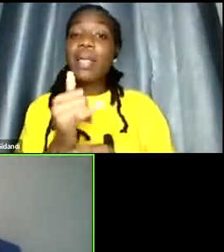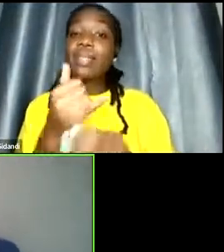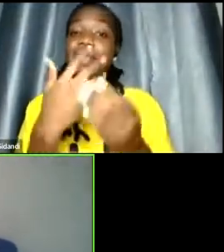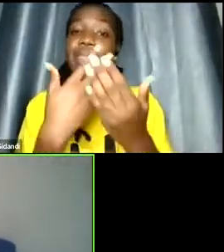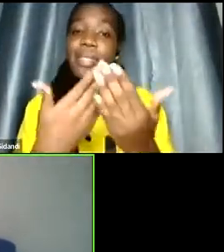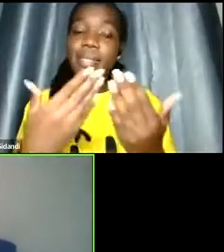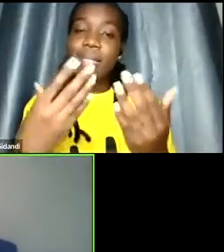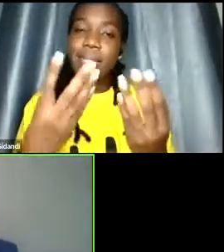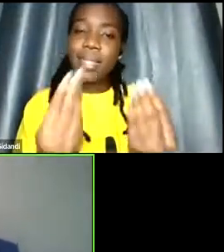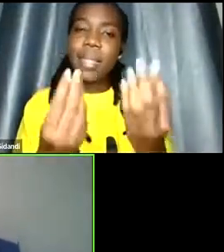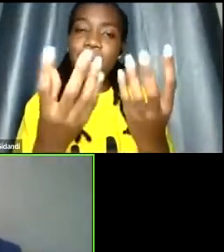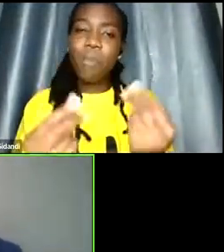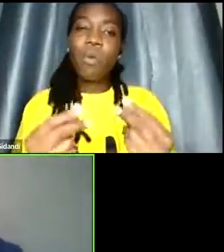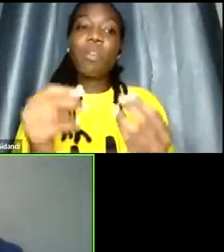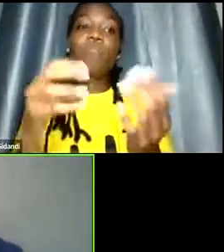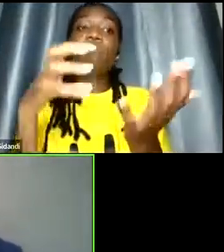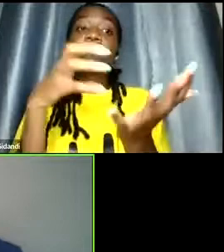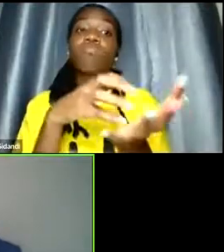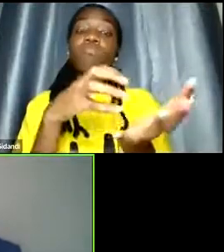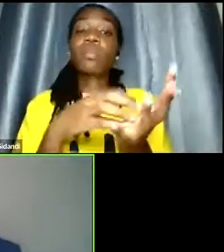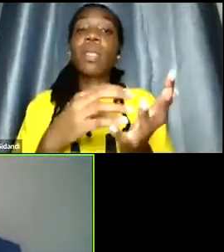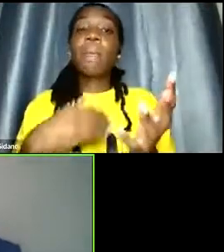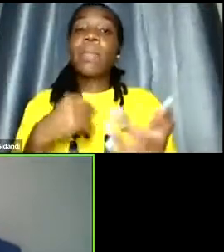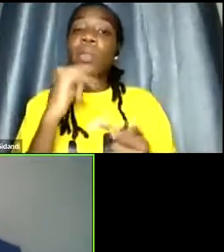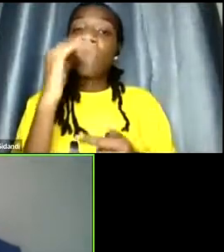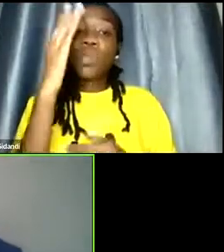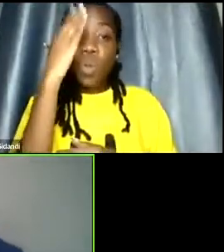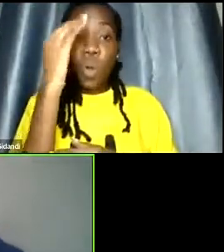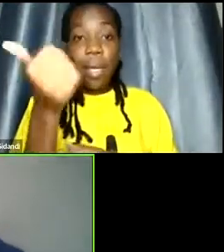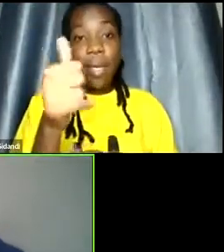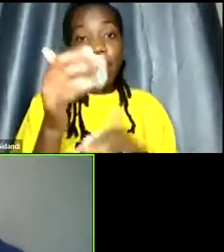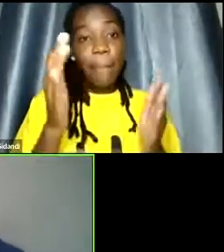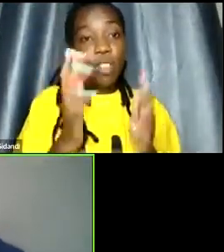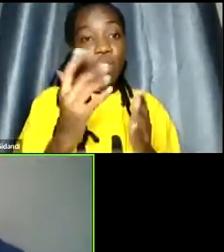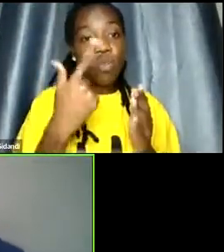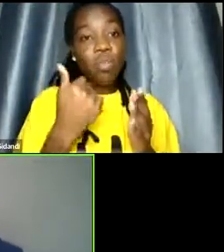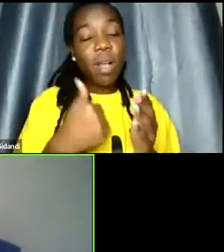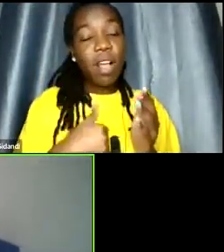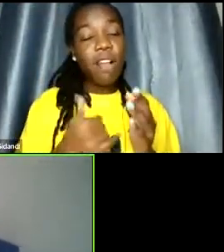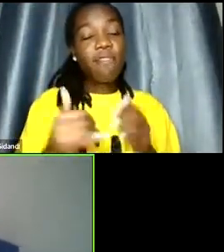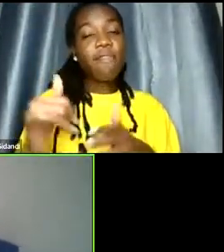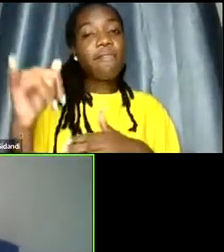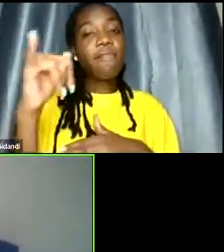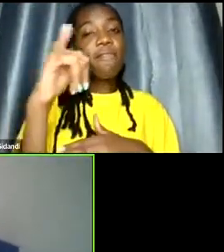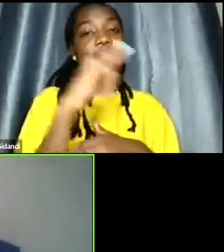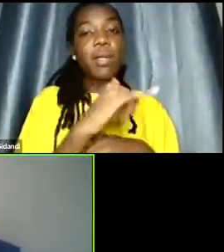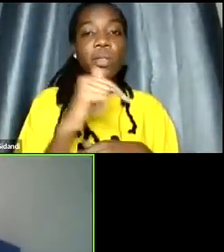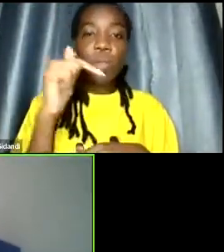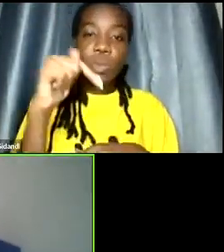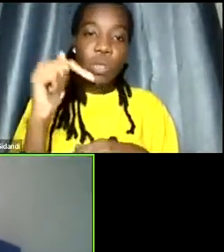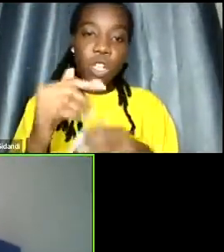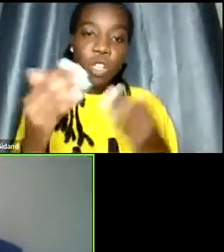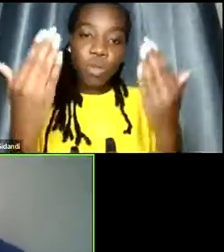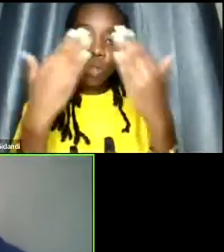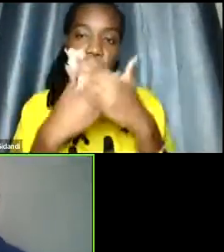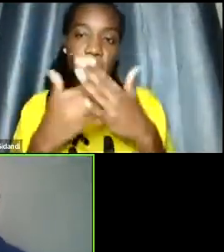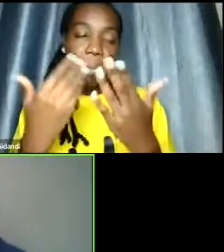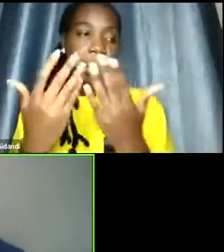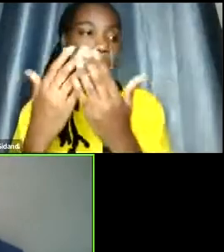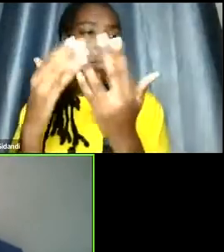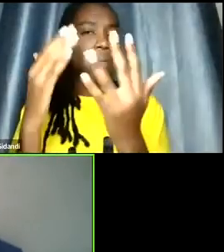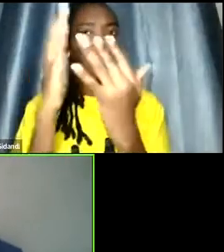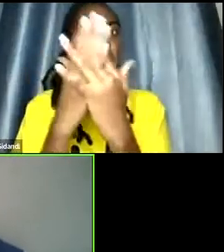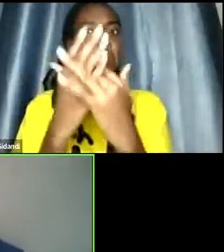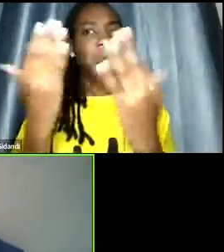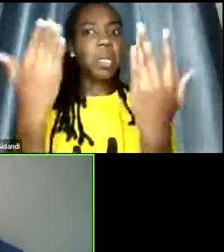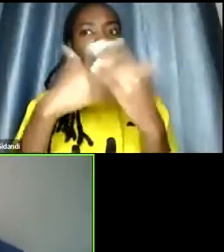can be pretty stressful. I don't know anybody who, if they have a flight tonight at midnight or 1, is still in town